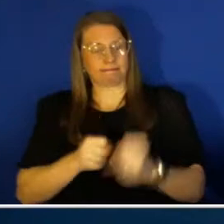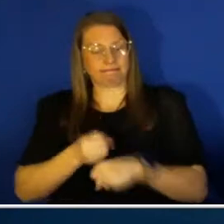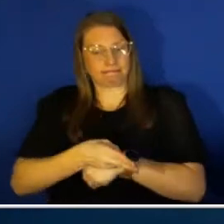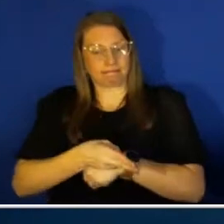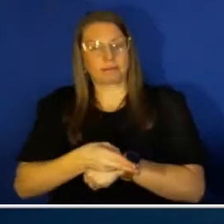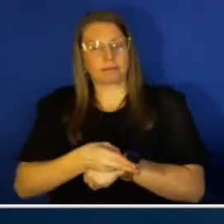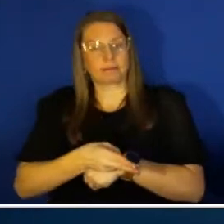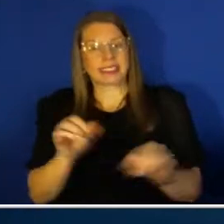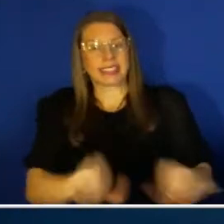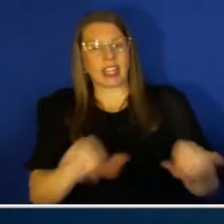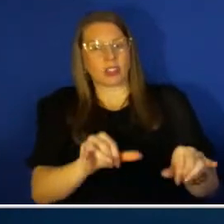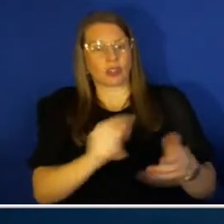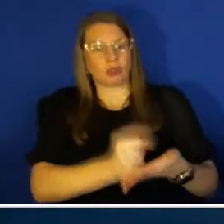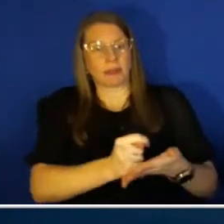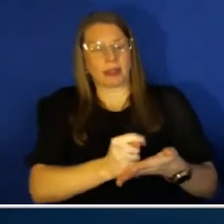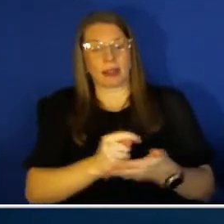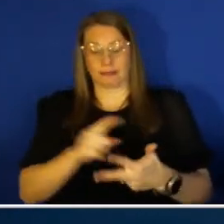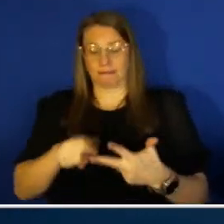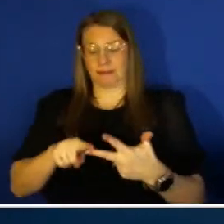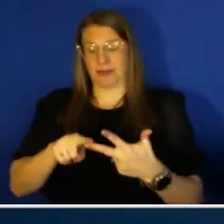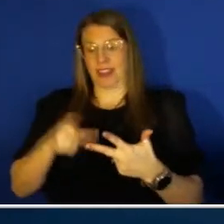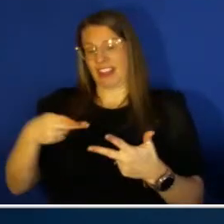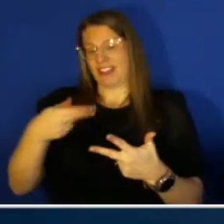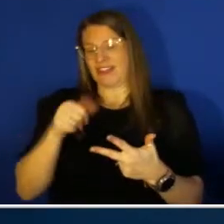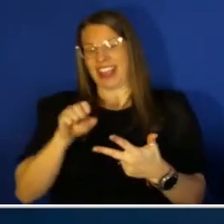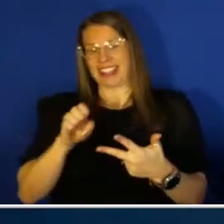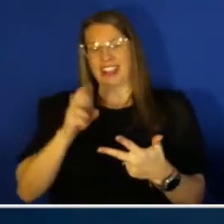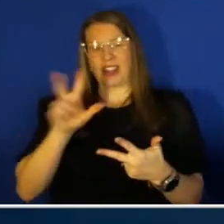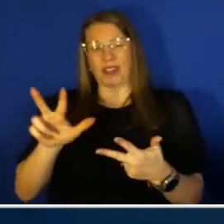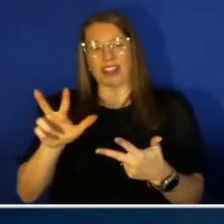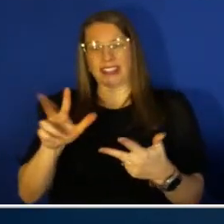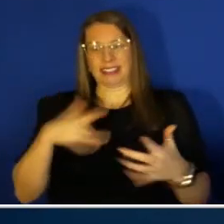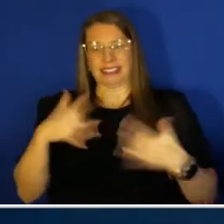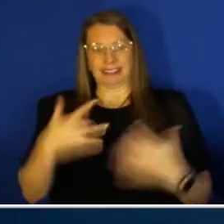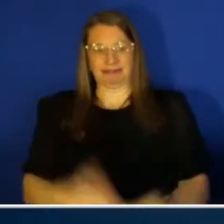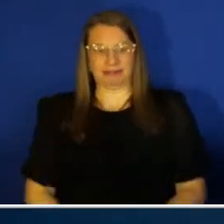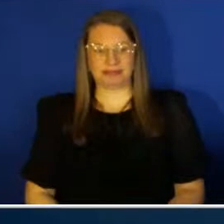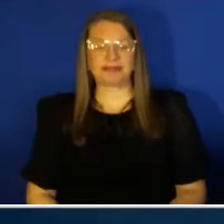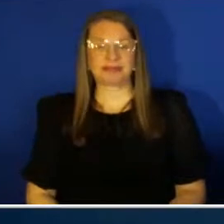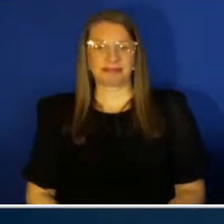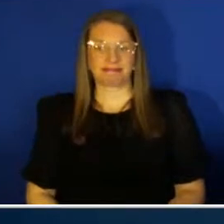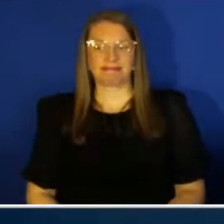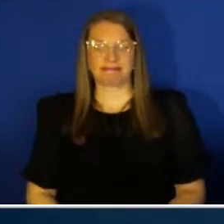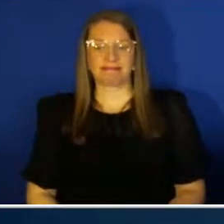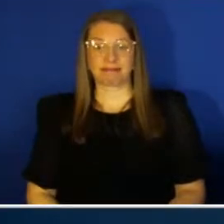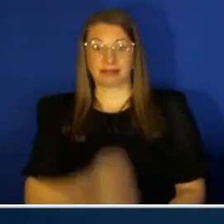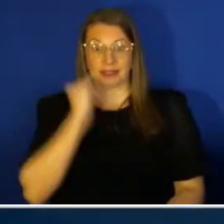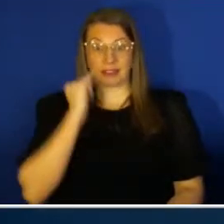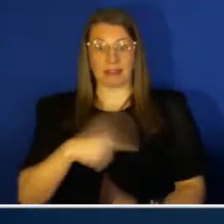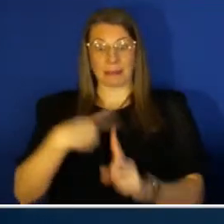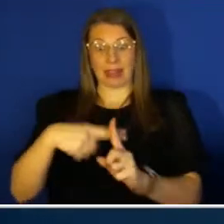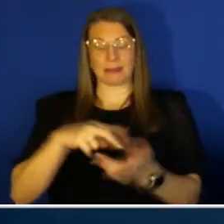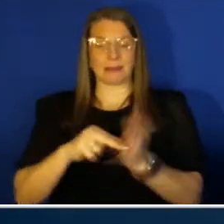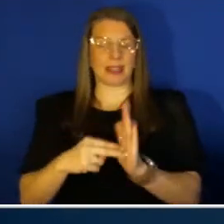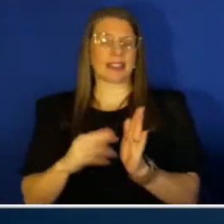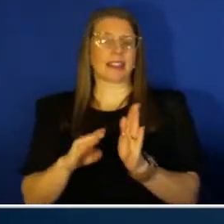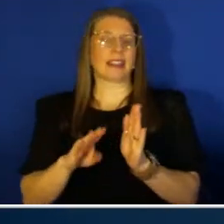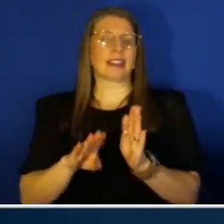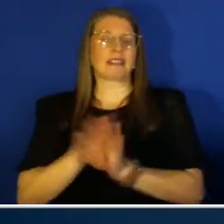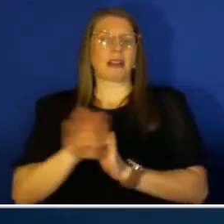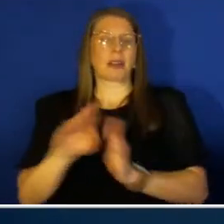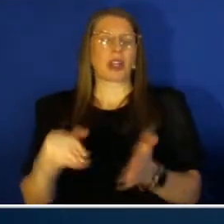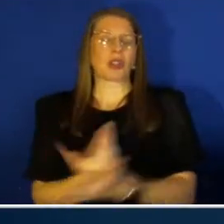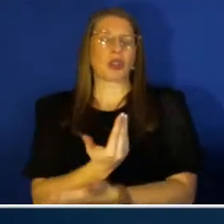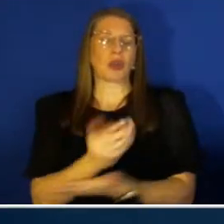of care. So phase 3s are really, really exciting, and if phase 3s are positive, then we have developed a new drug into a new option for